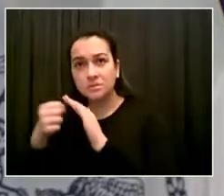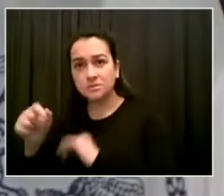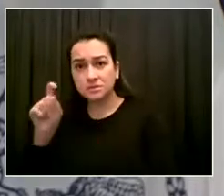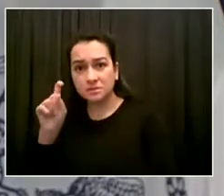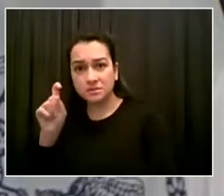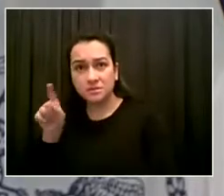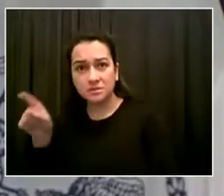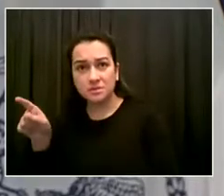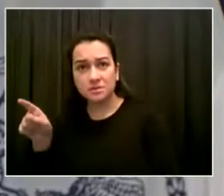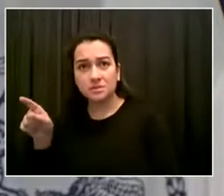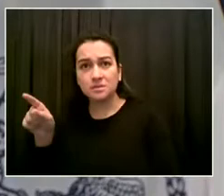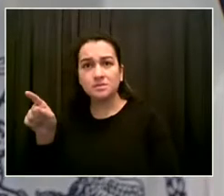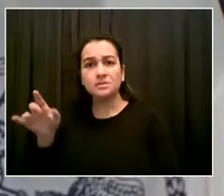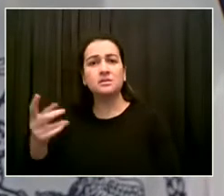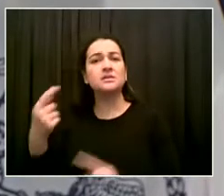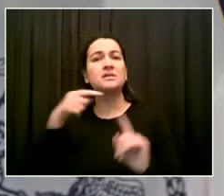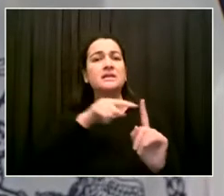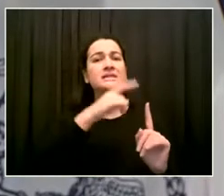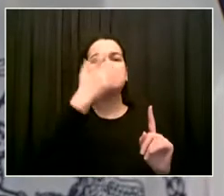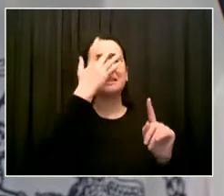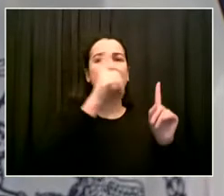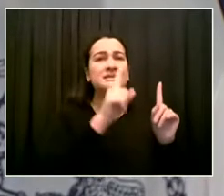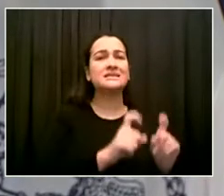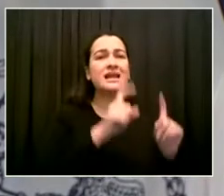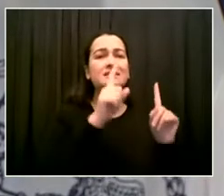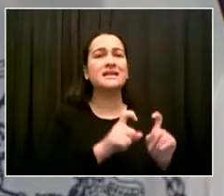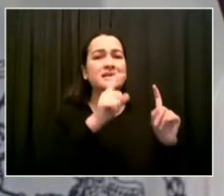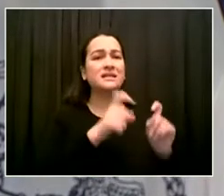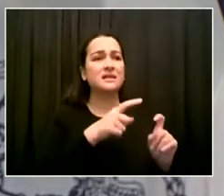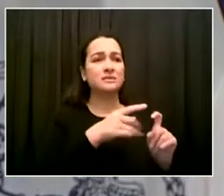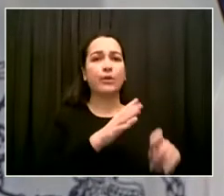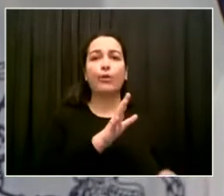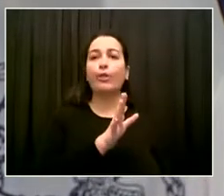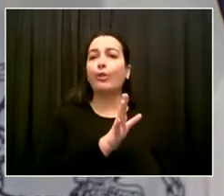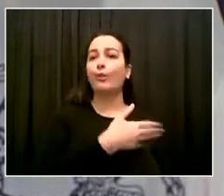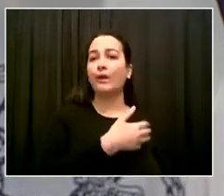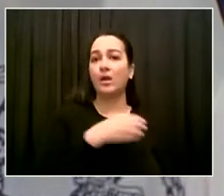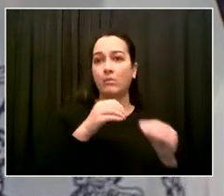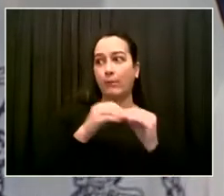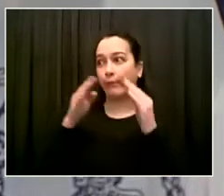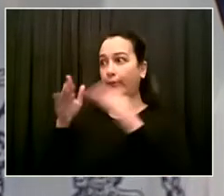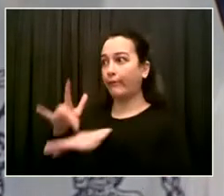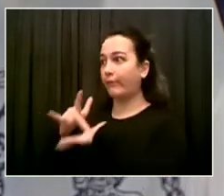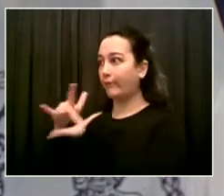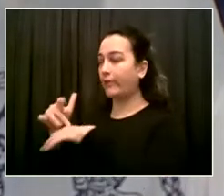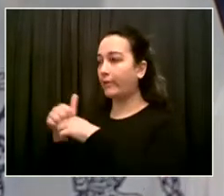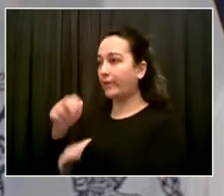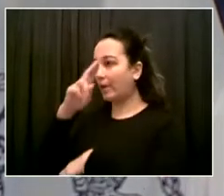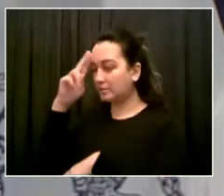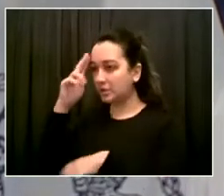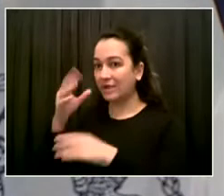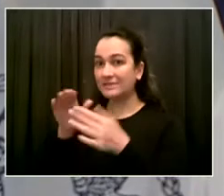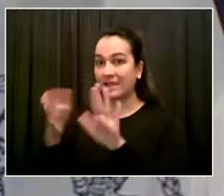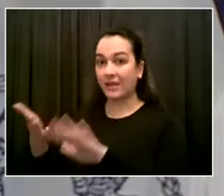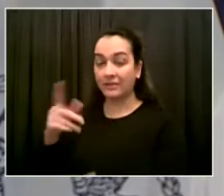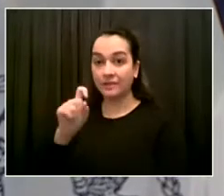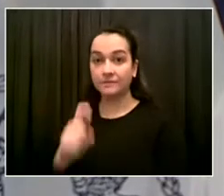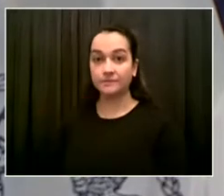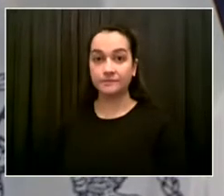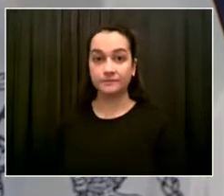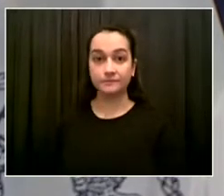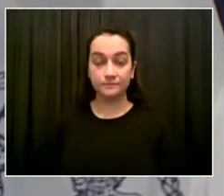rate? Are those indicators really kind of falling by the wayside as